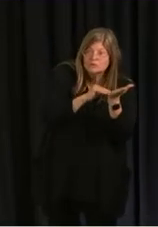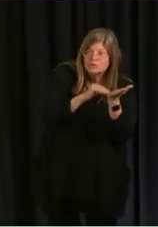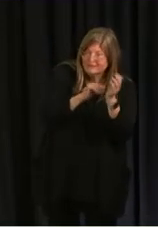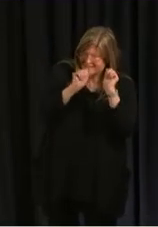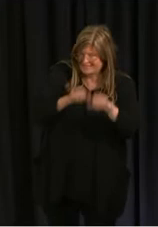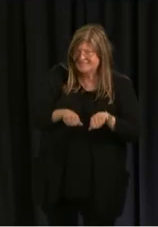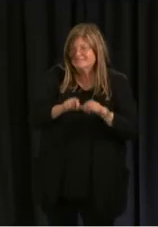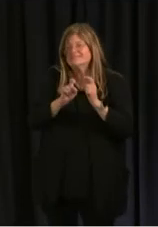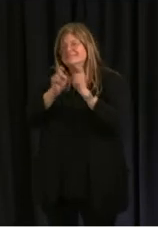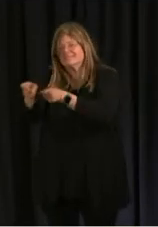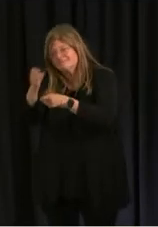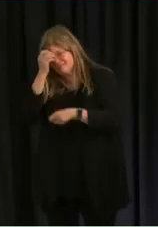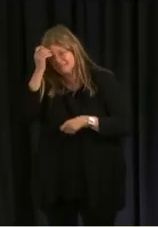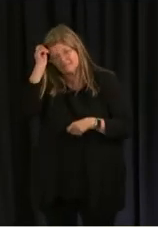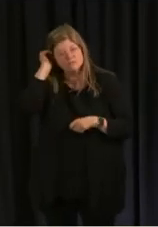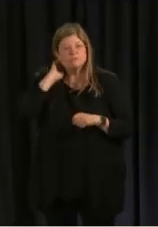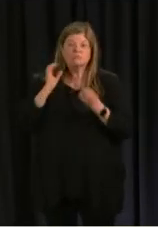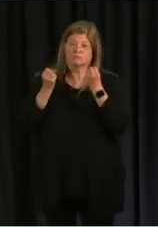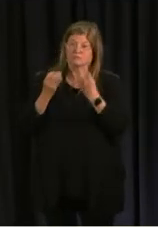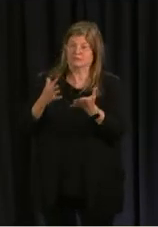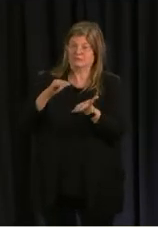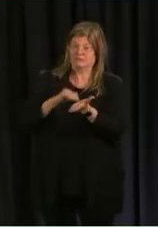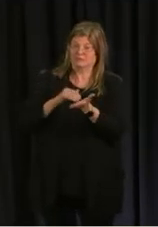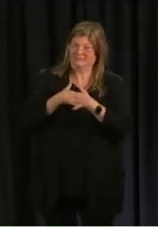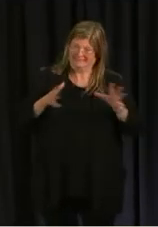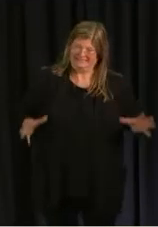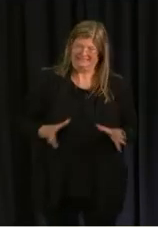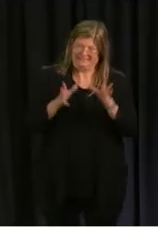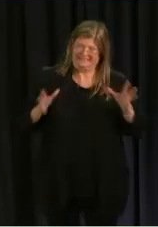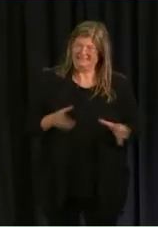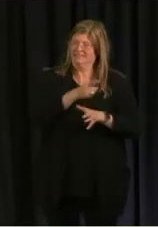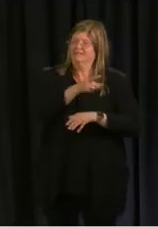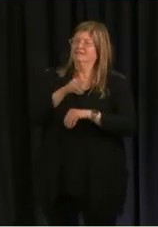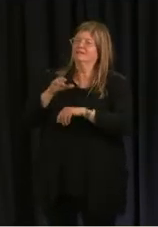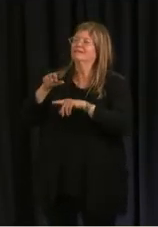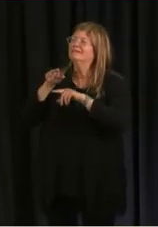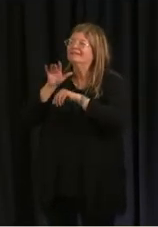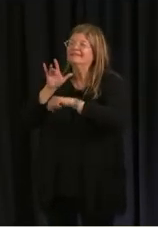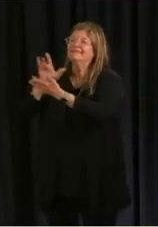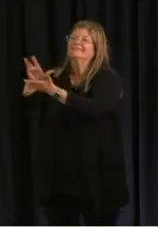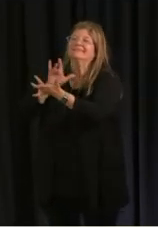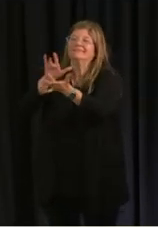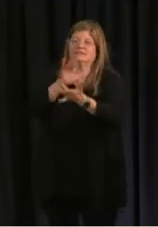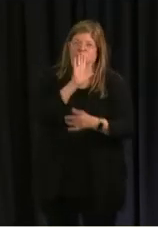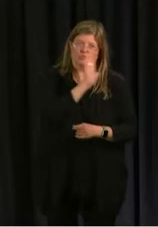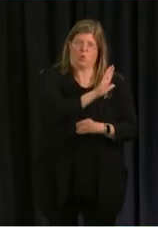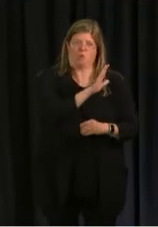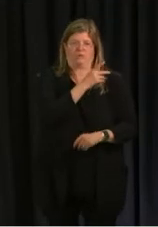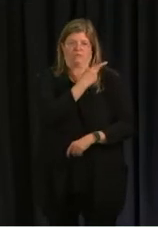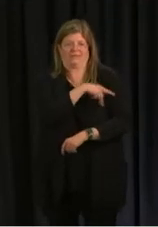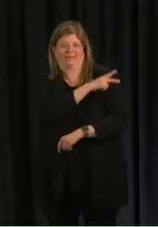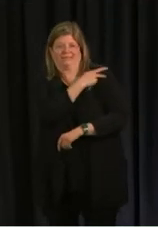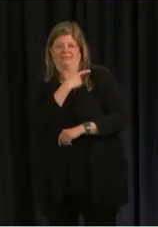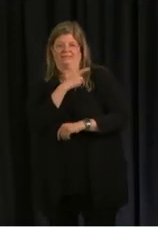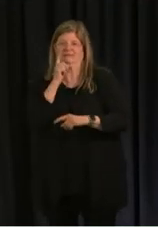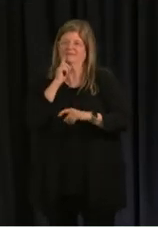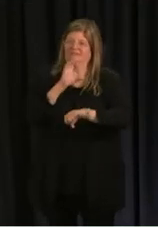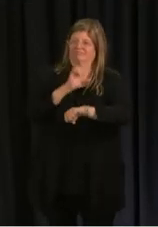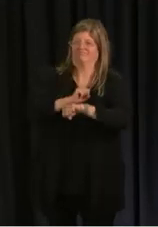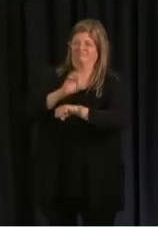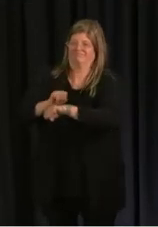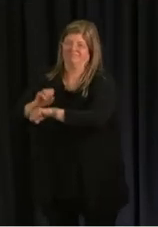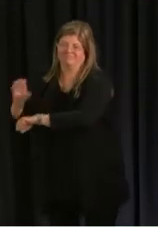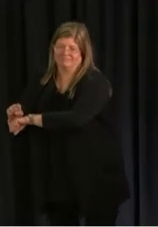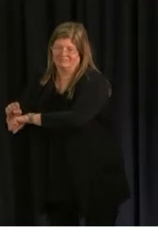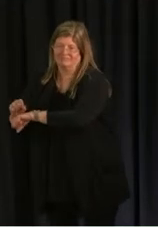patients to bring them in to get scheduled for an appointment to get vaccinated. So that you might be on that list as well. Another way you could get a vaccine is we